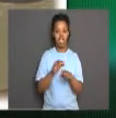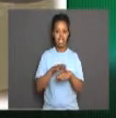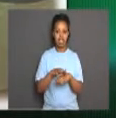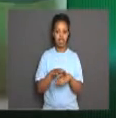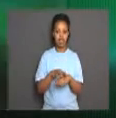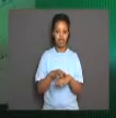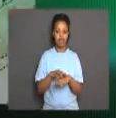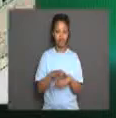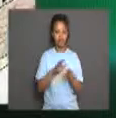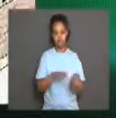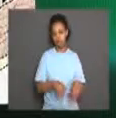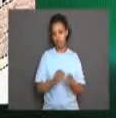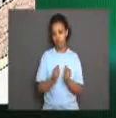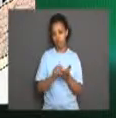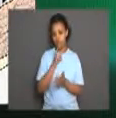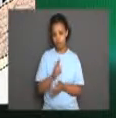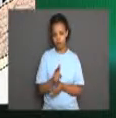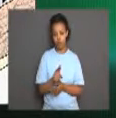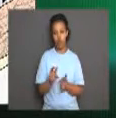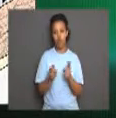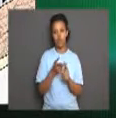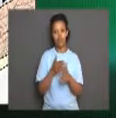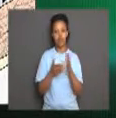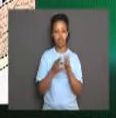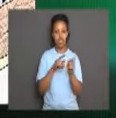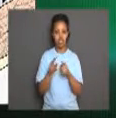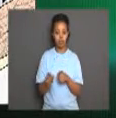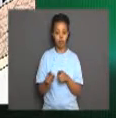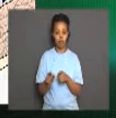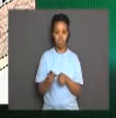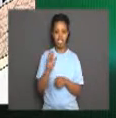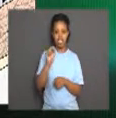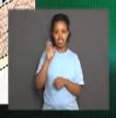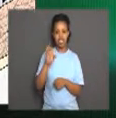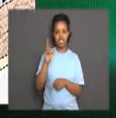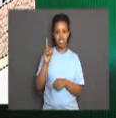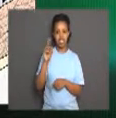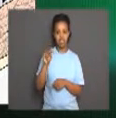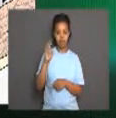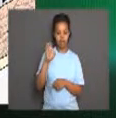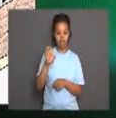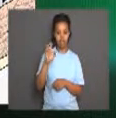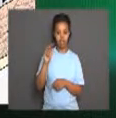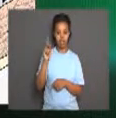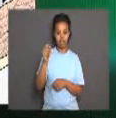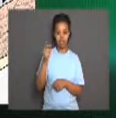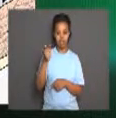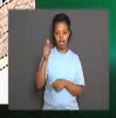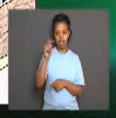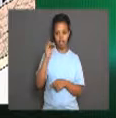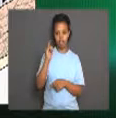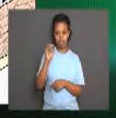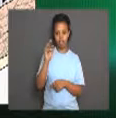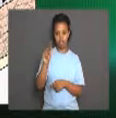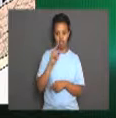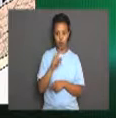bones. The second stage is called sedimentation. Sediment is